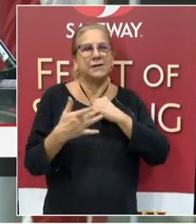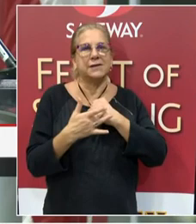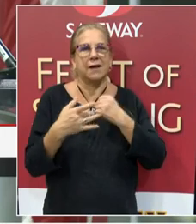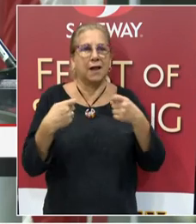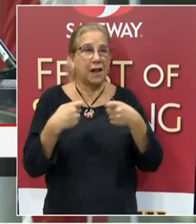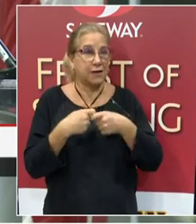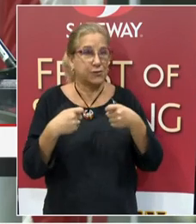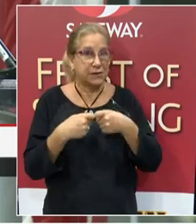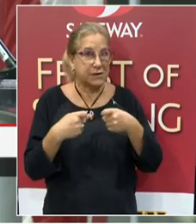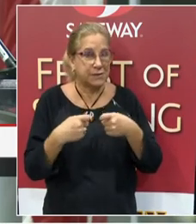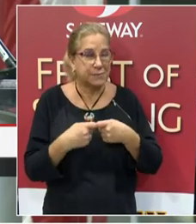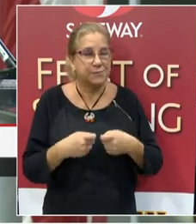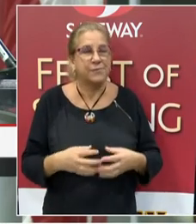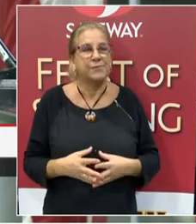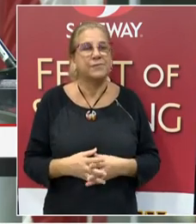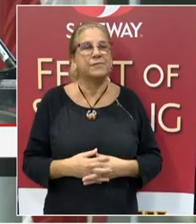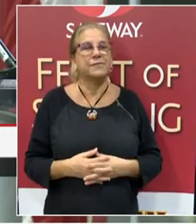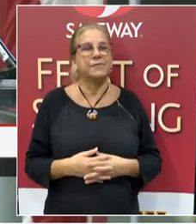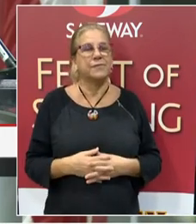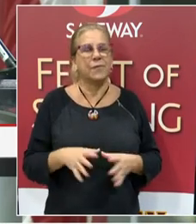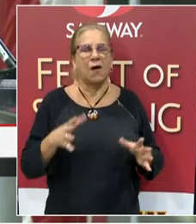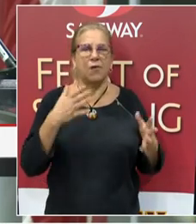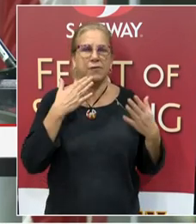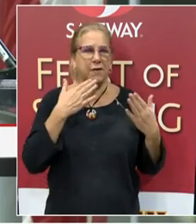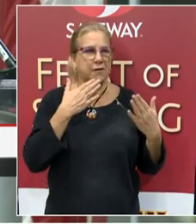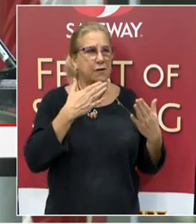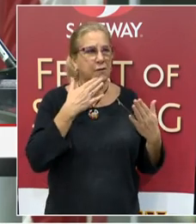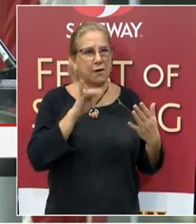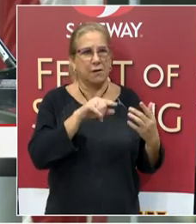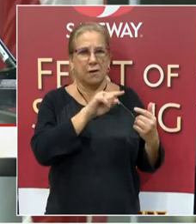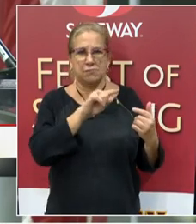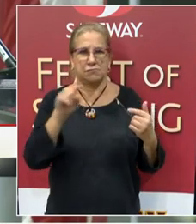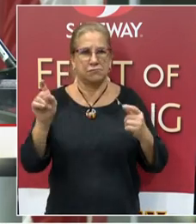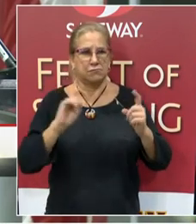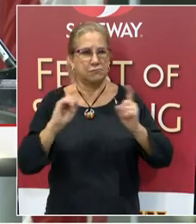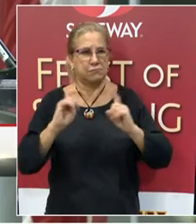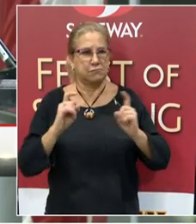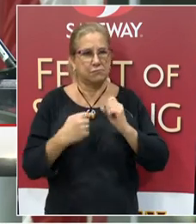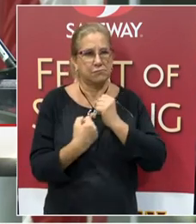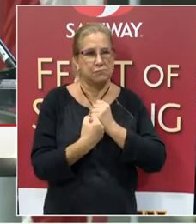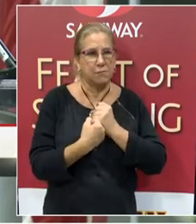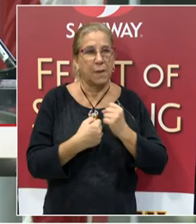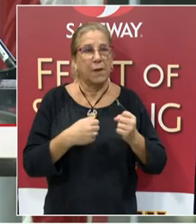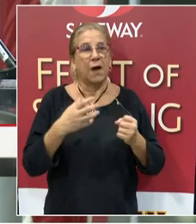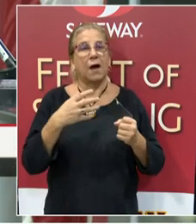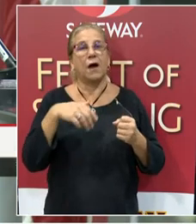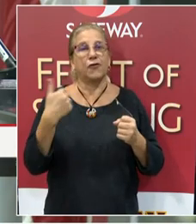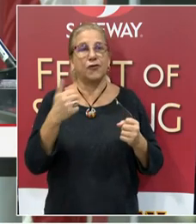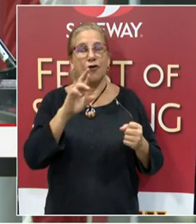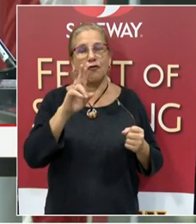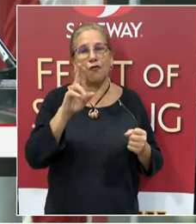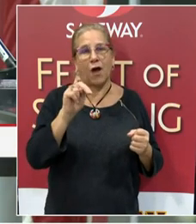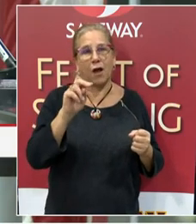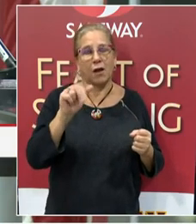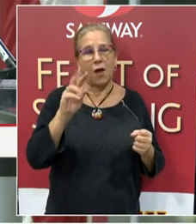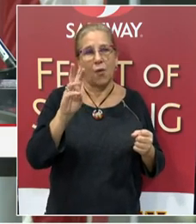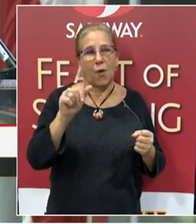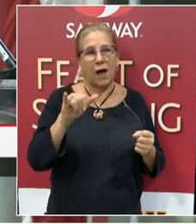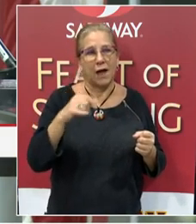Suspects, thank you very much. Runway for a Cause Foundation, Truist, Serve